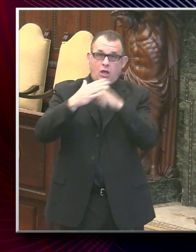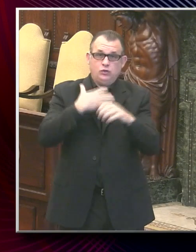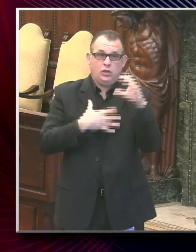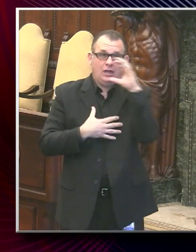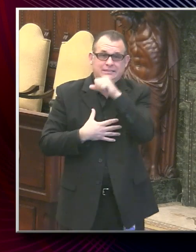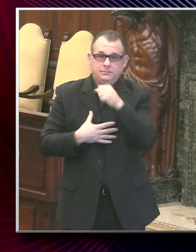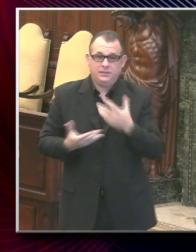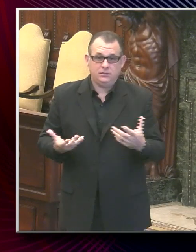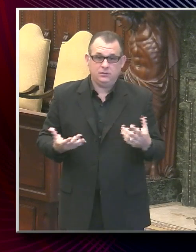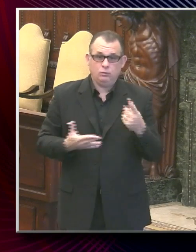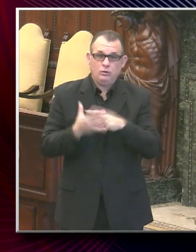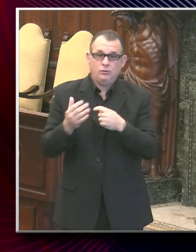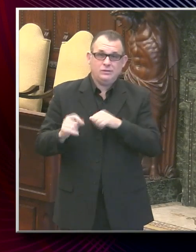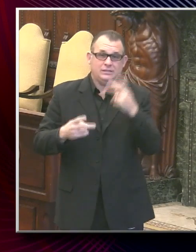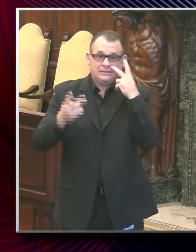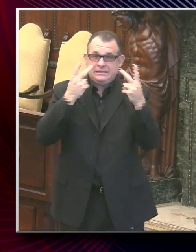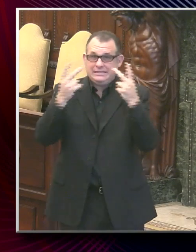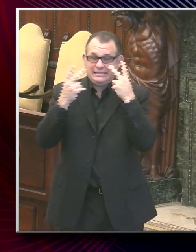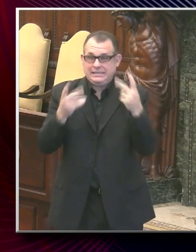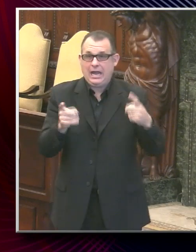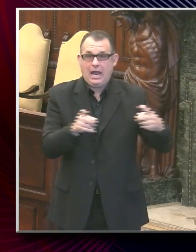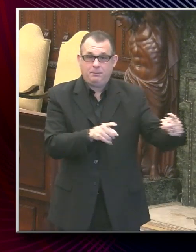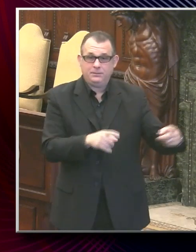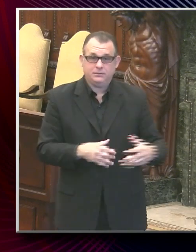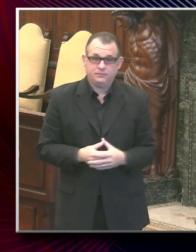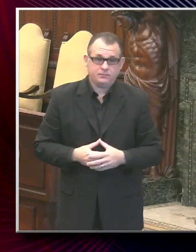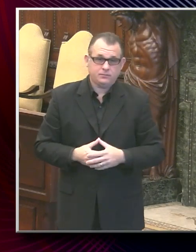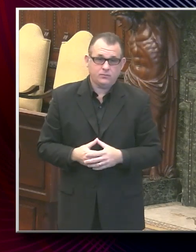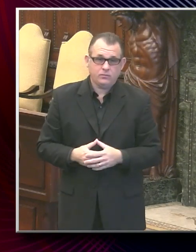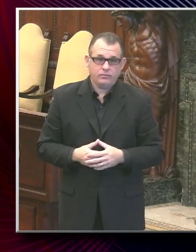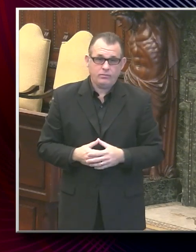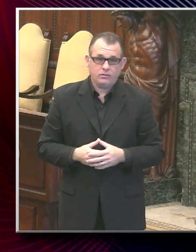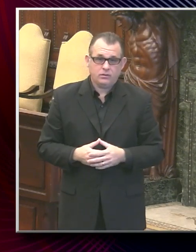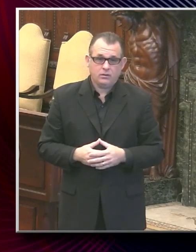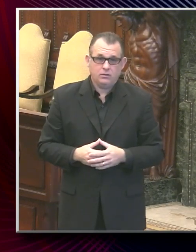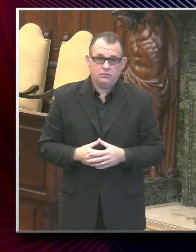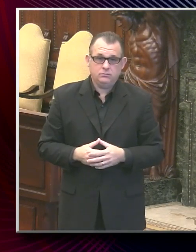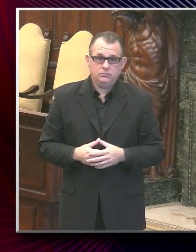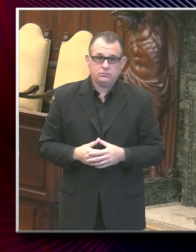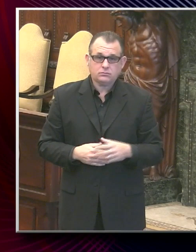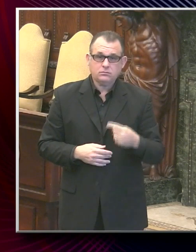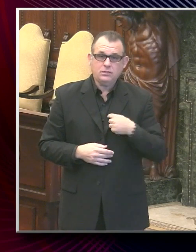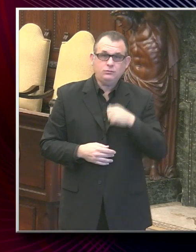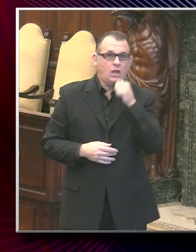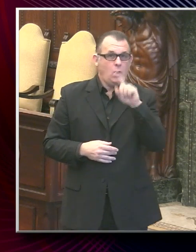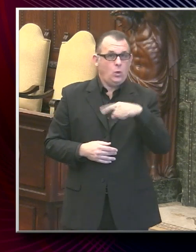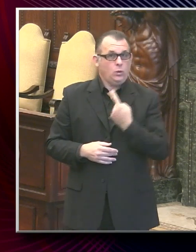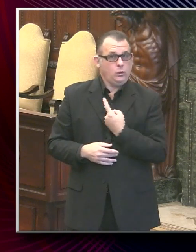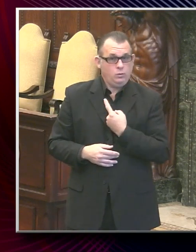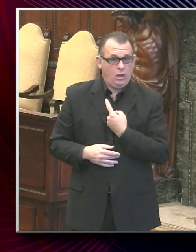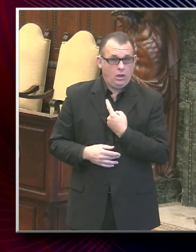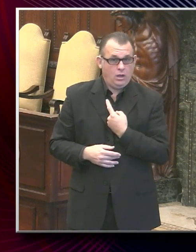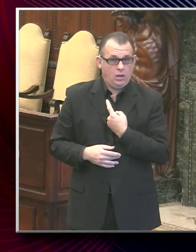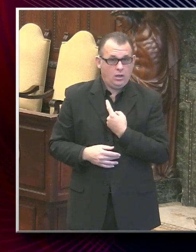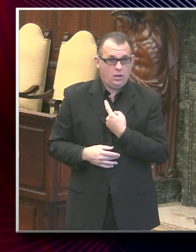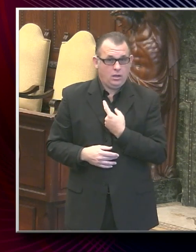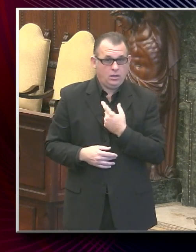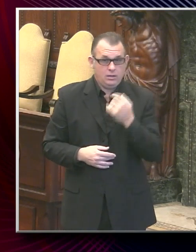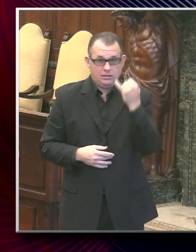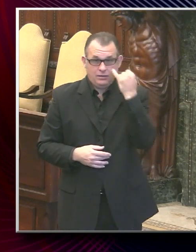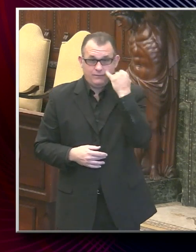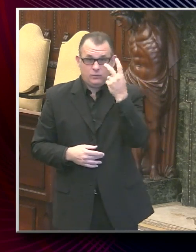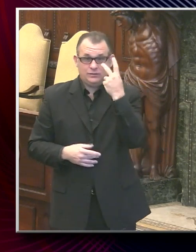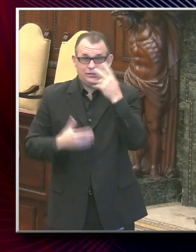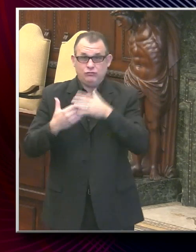what we were going to see on May 30th and June 1st. I don't think I was alone. And if you look at the rest of my remarks, I think I make that